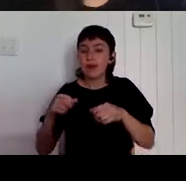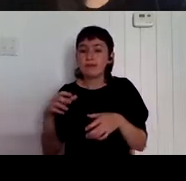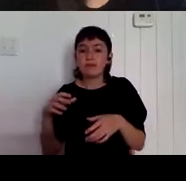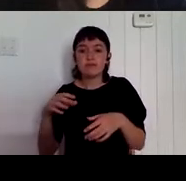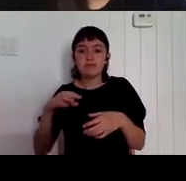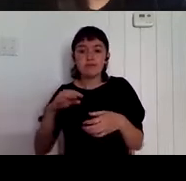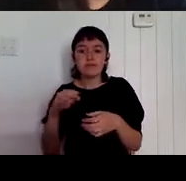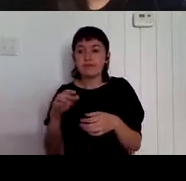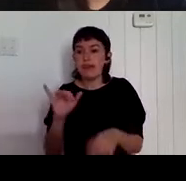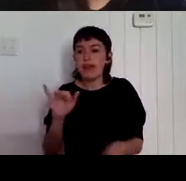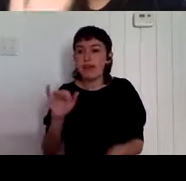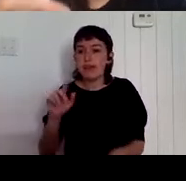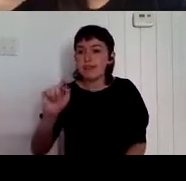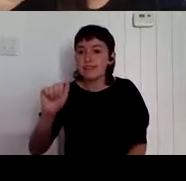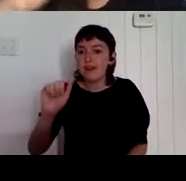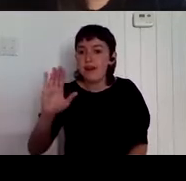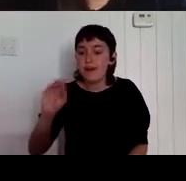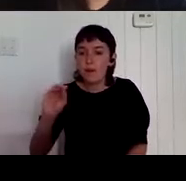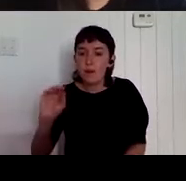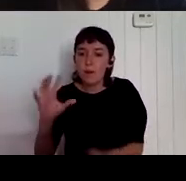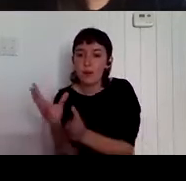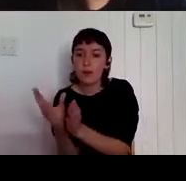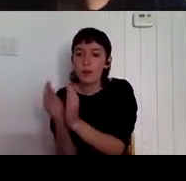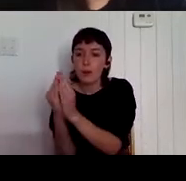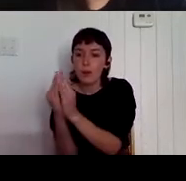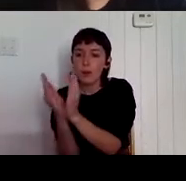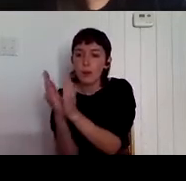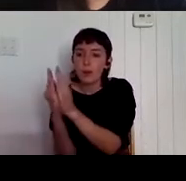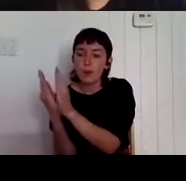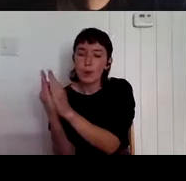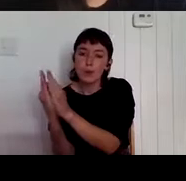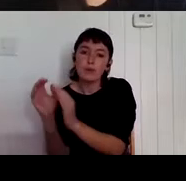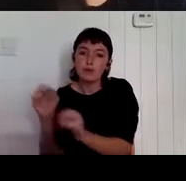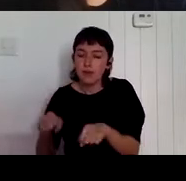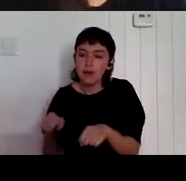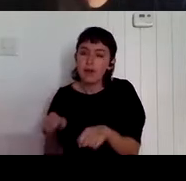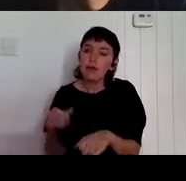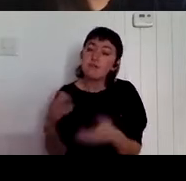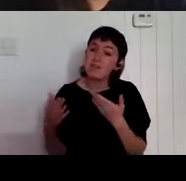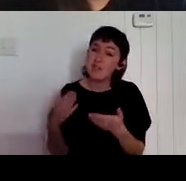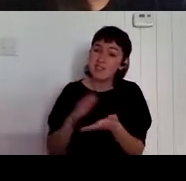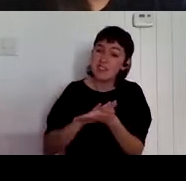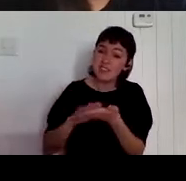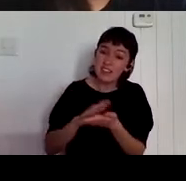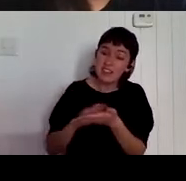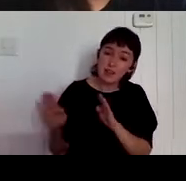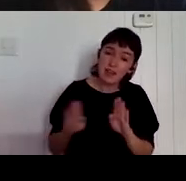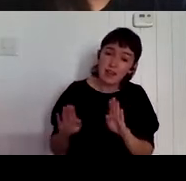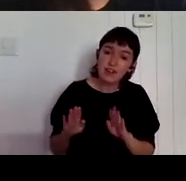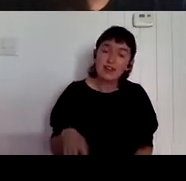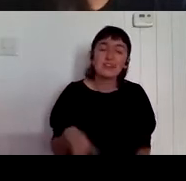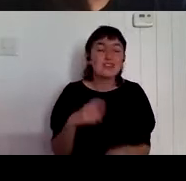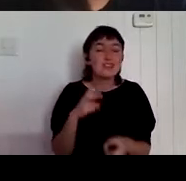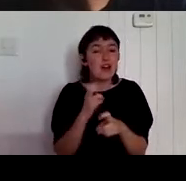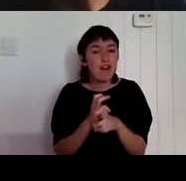sometimes where it'll just kind of fold in on itself. It has like weird little, maybe cleaning behaviors. Again, hard to claim what a behavior